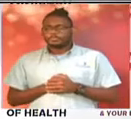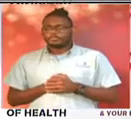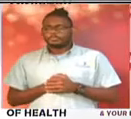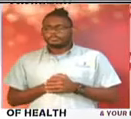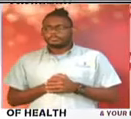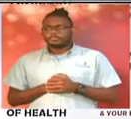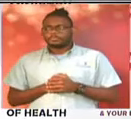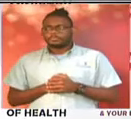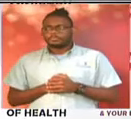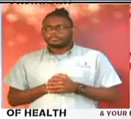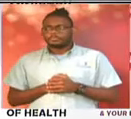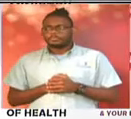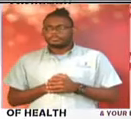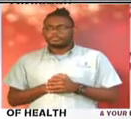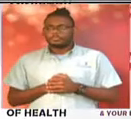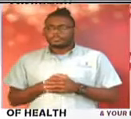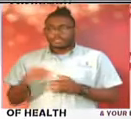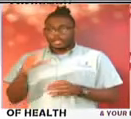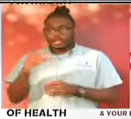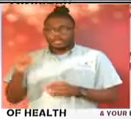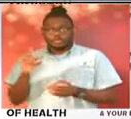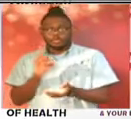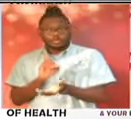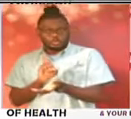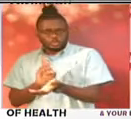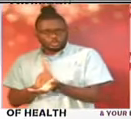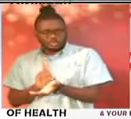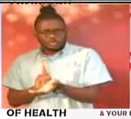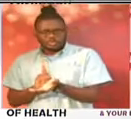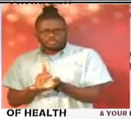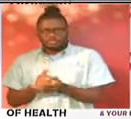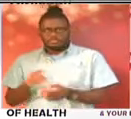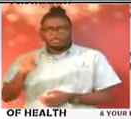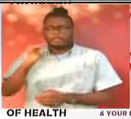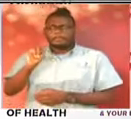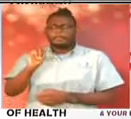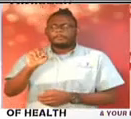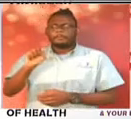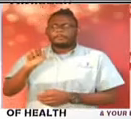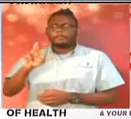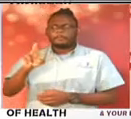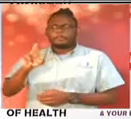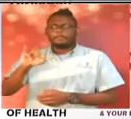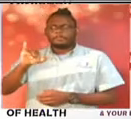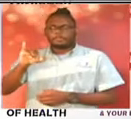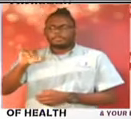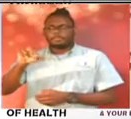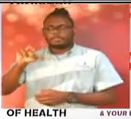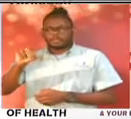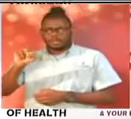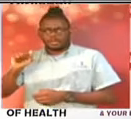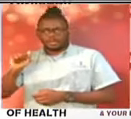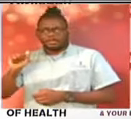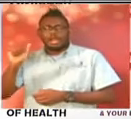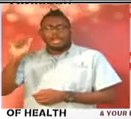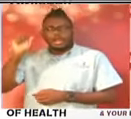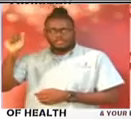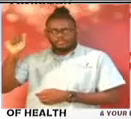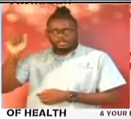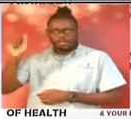of Health, and Dr. Carla Maria Alexander, Lecturer, Immunology, Paraclinical